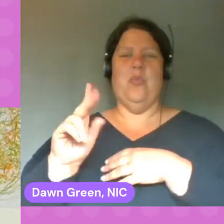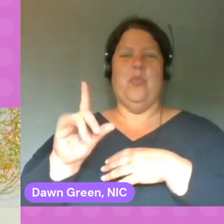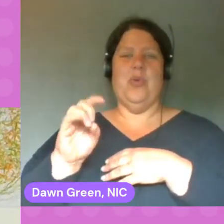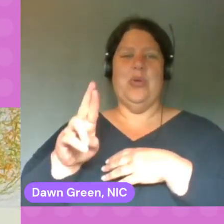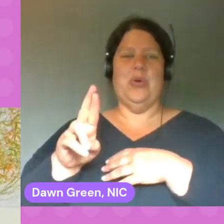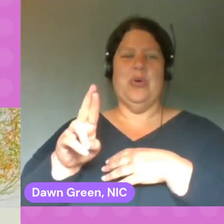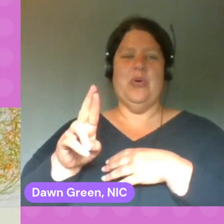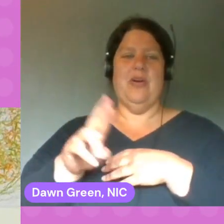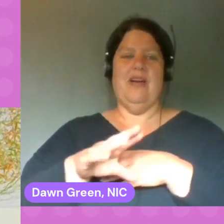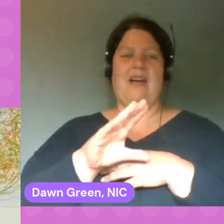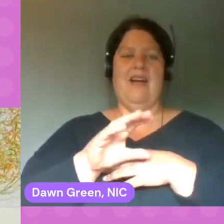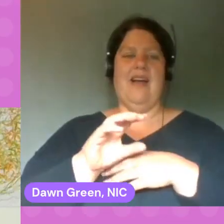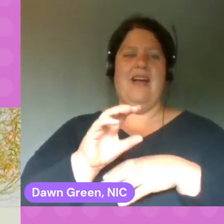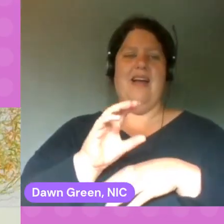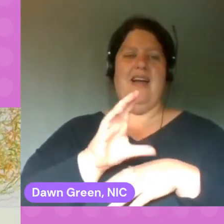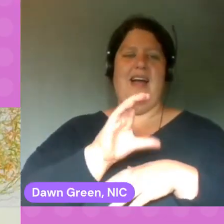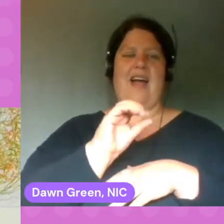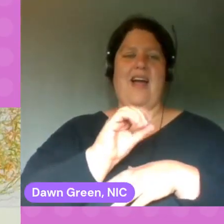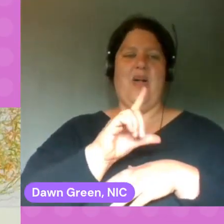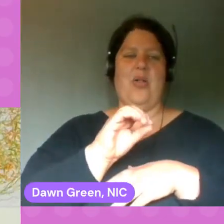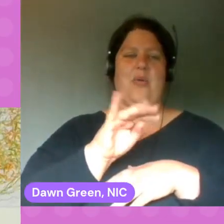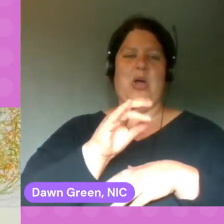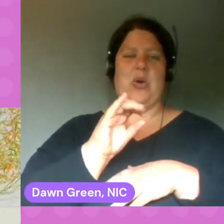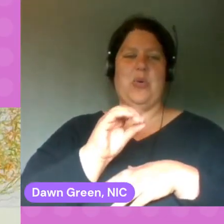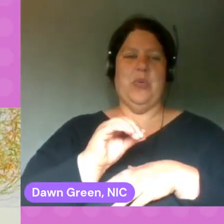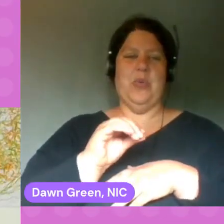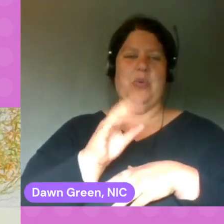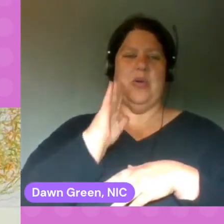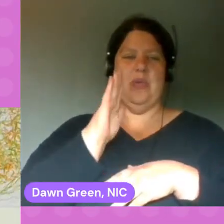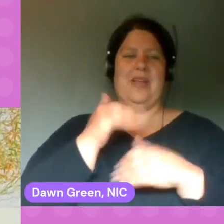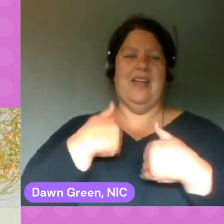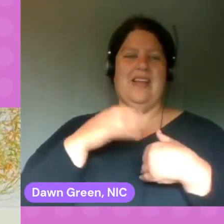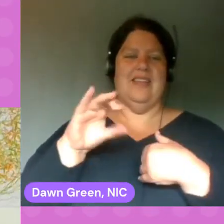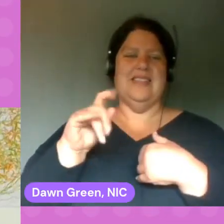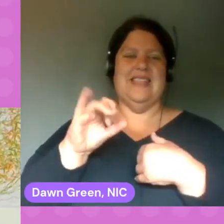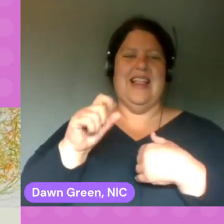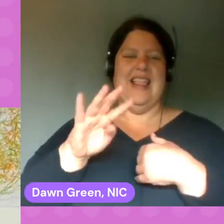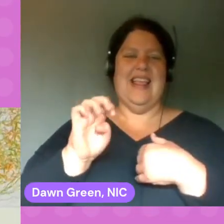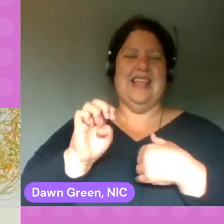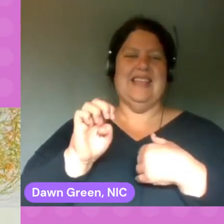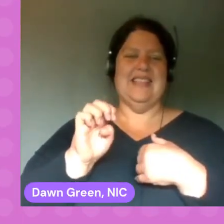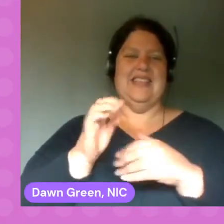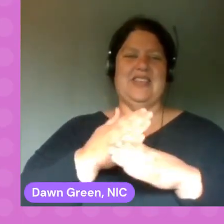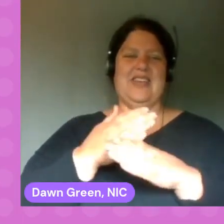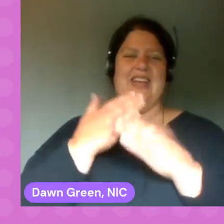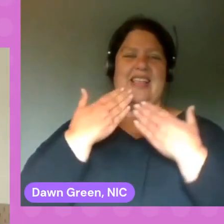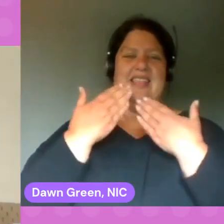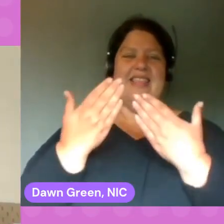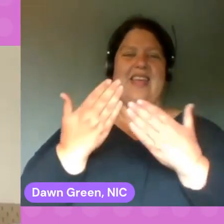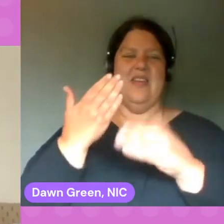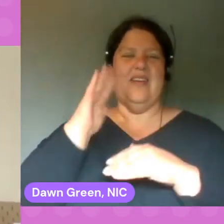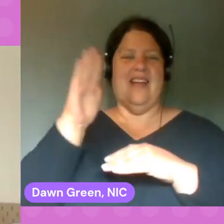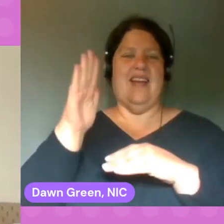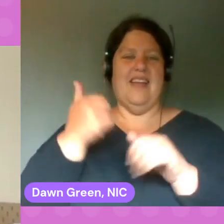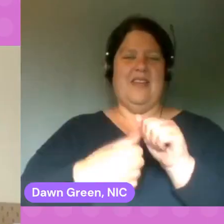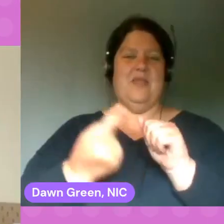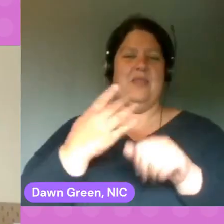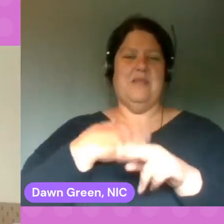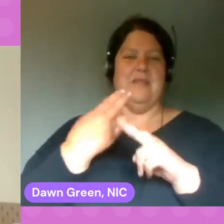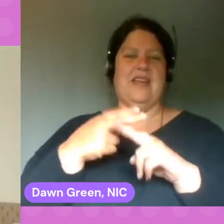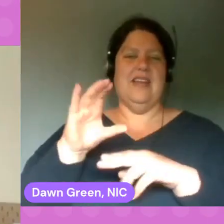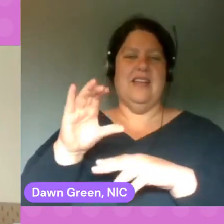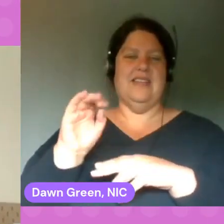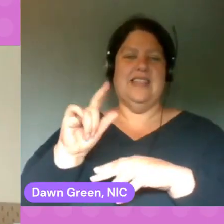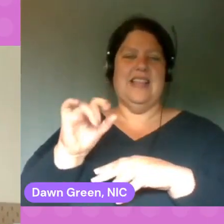Moreno, who is also going to share what she's been tinkering with during this creative break. Thanks, Ryan. Hi, everybody. My name is Celeste, and